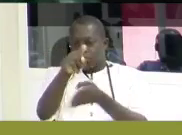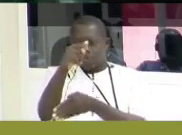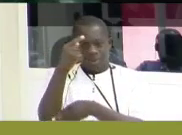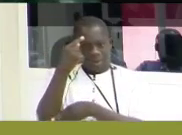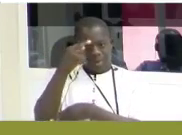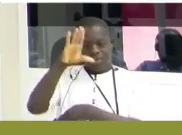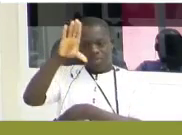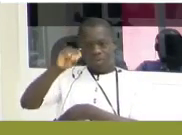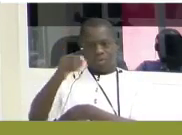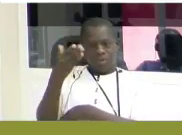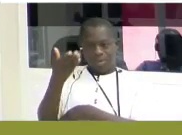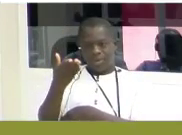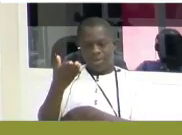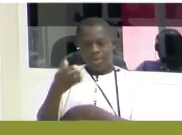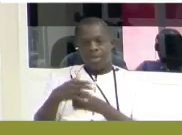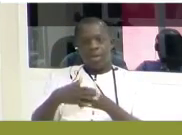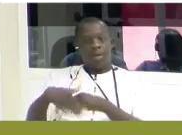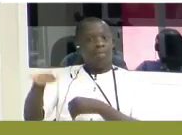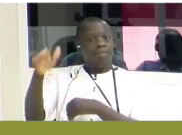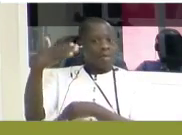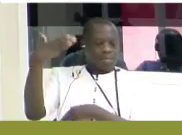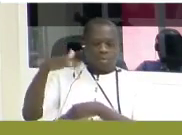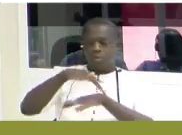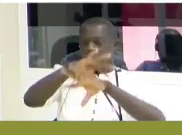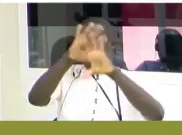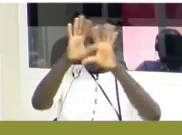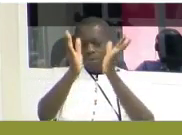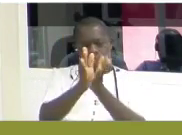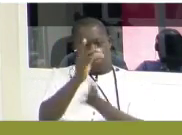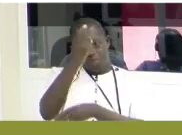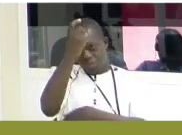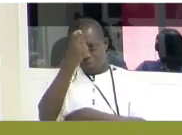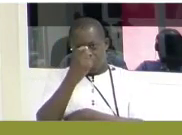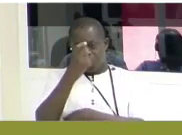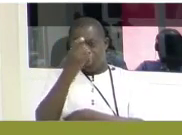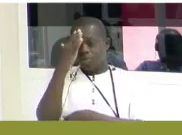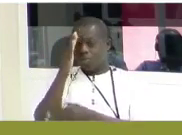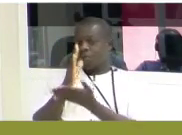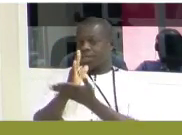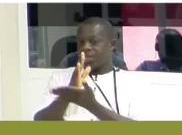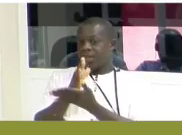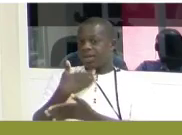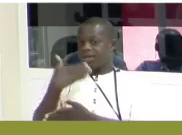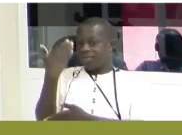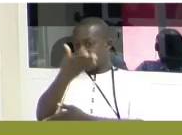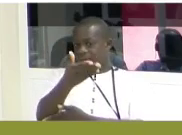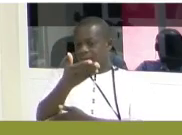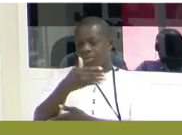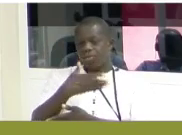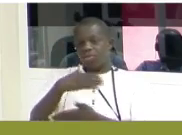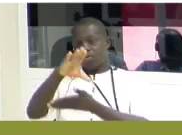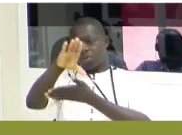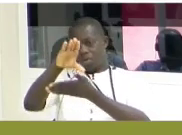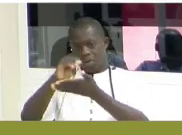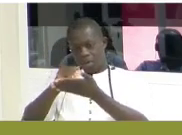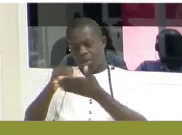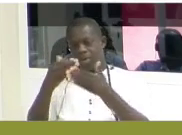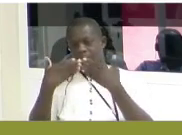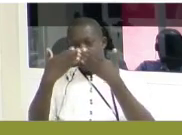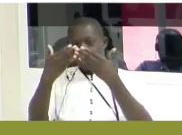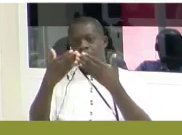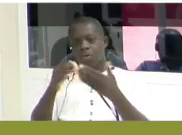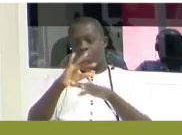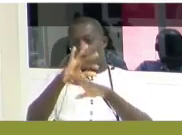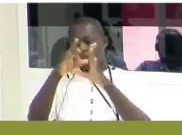we were all angry. And I know they were there to get information, because we were really angry why Deda